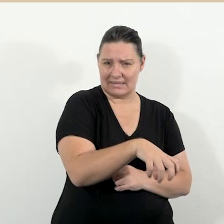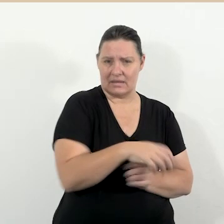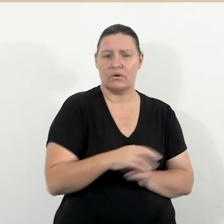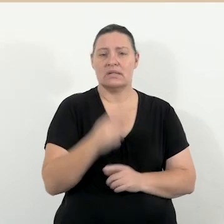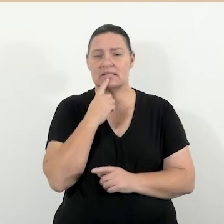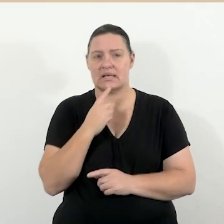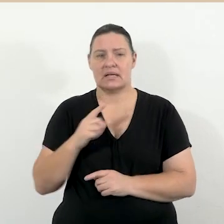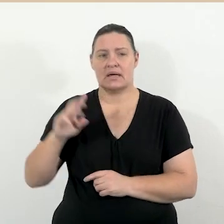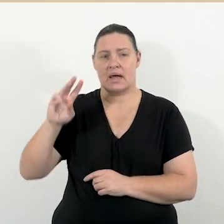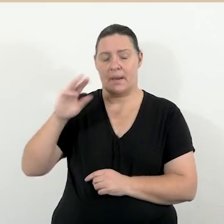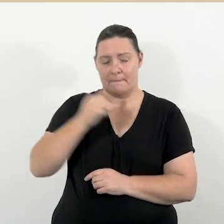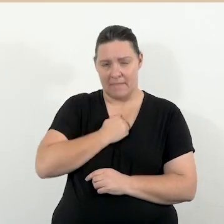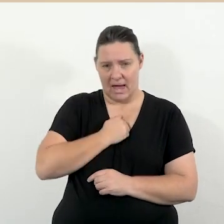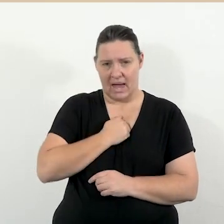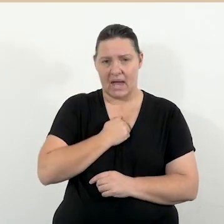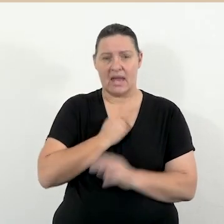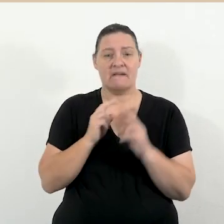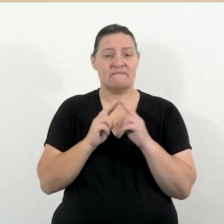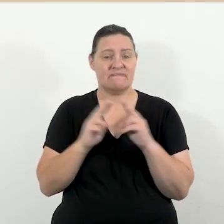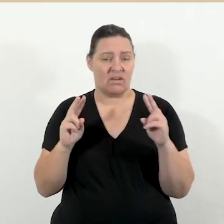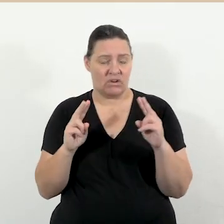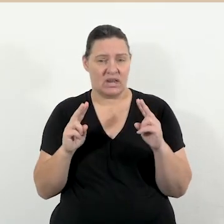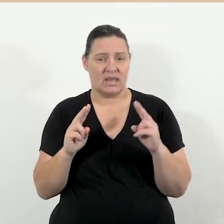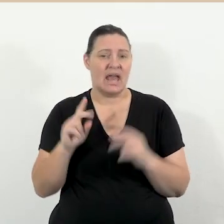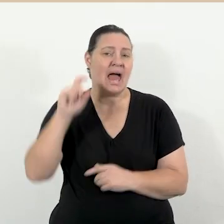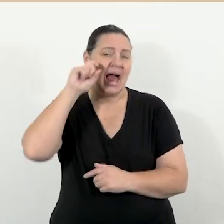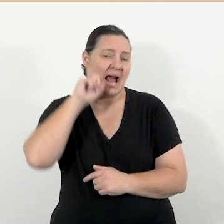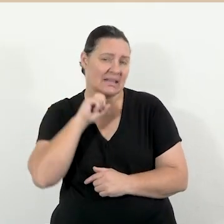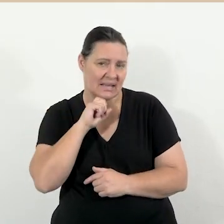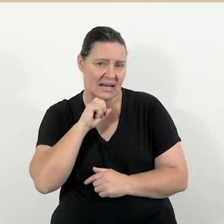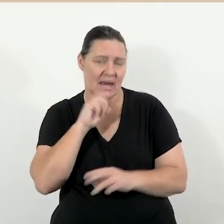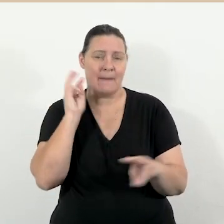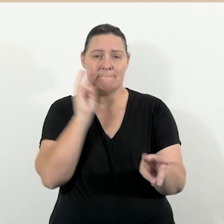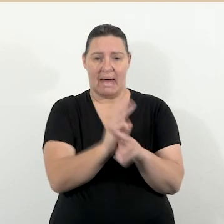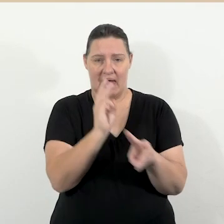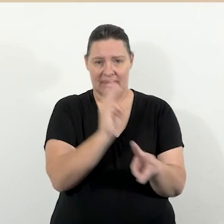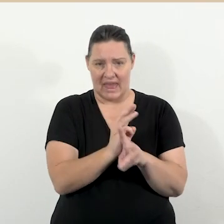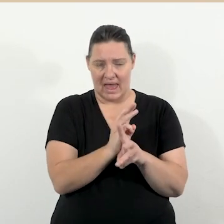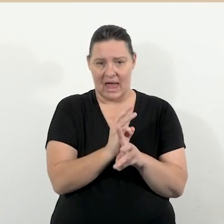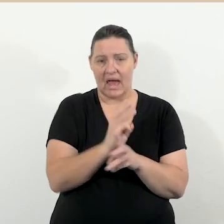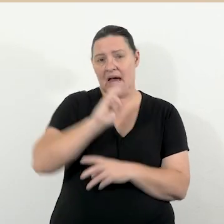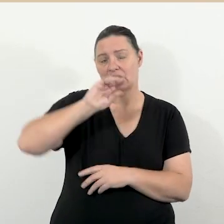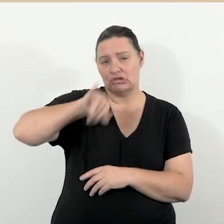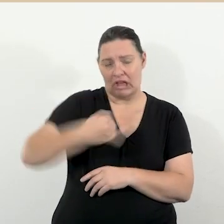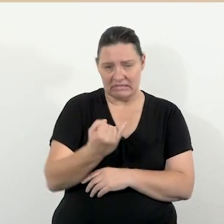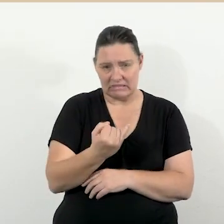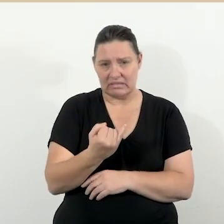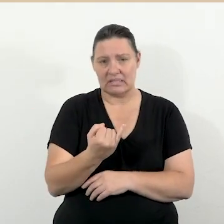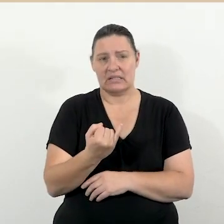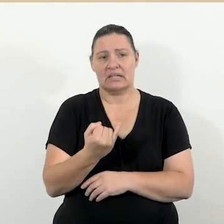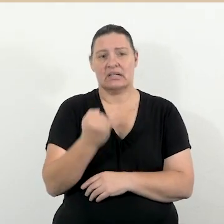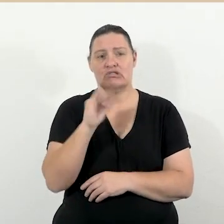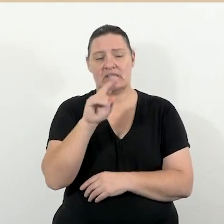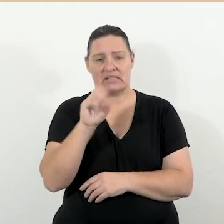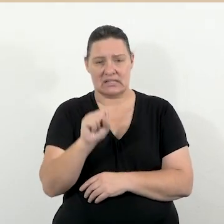can say, my very elderly mother just